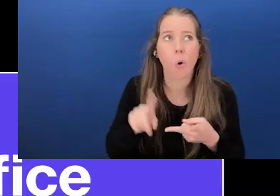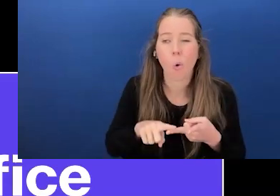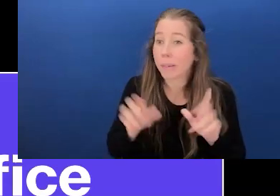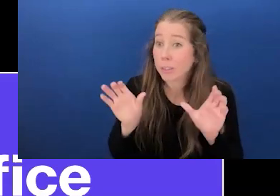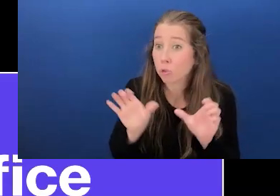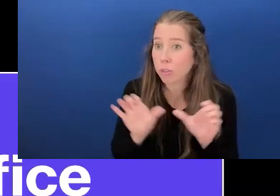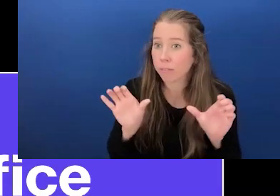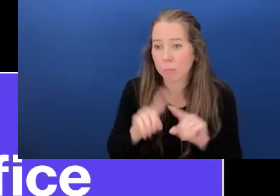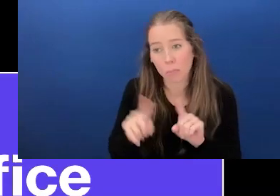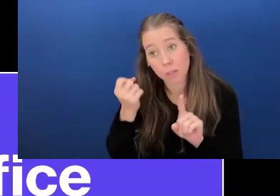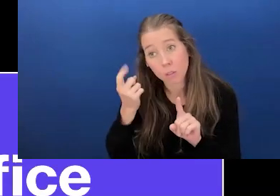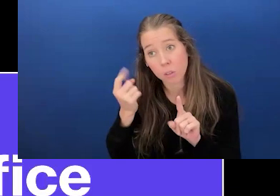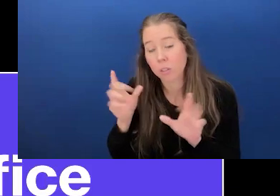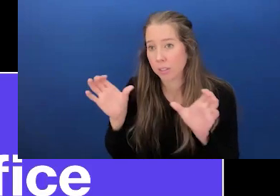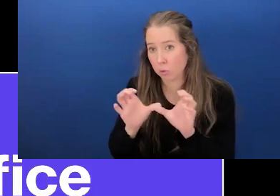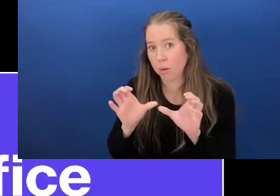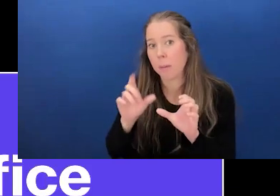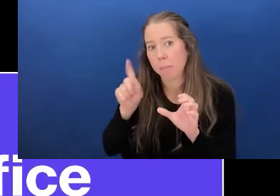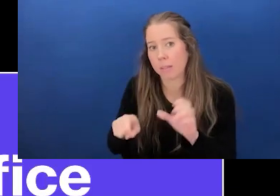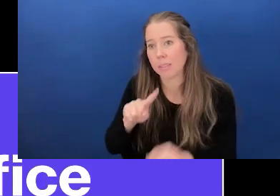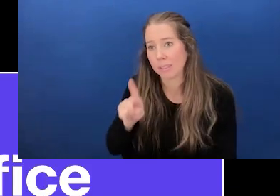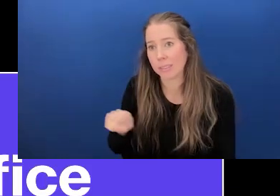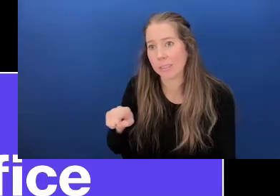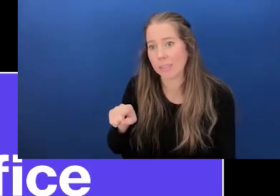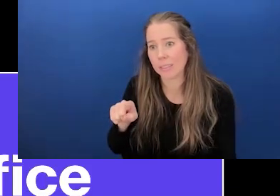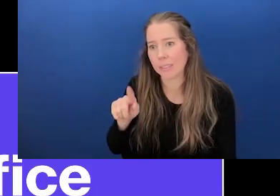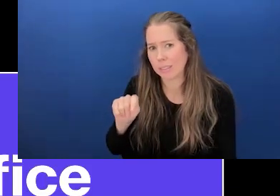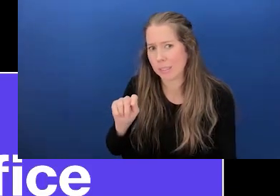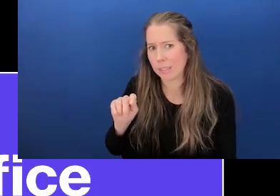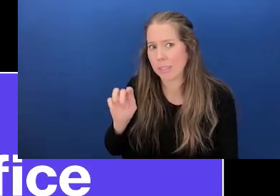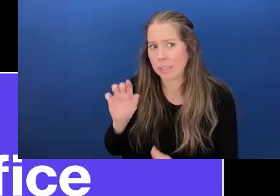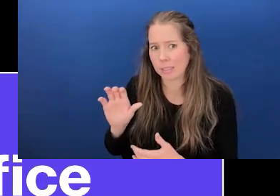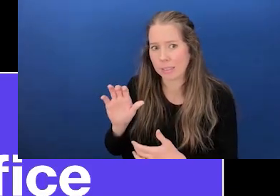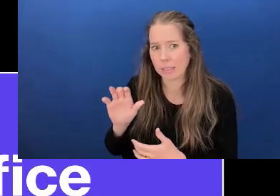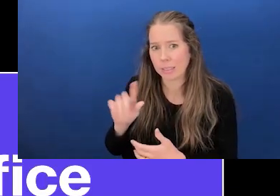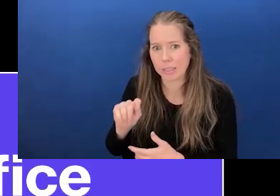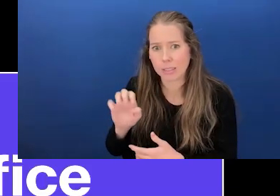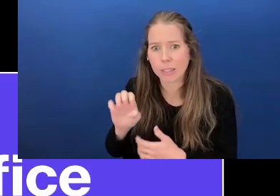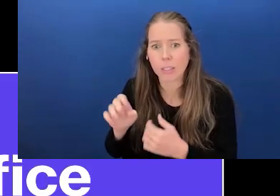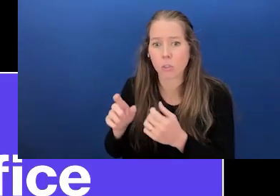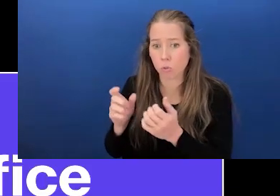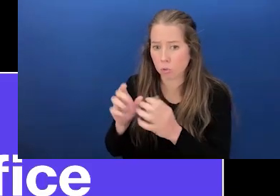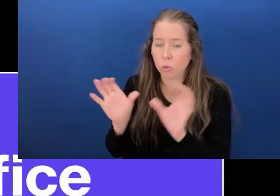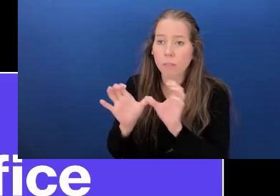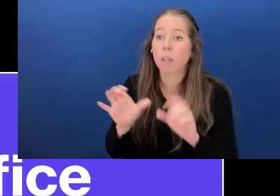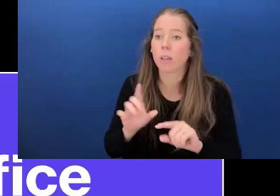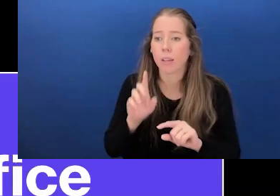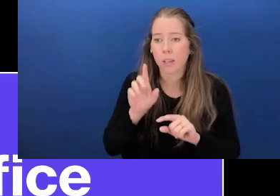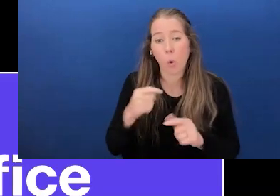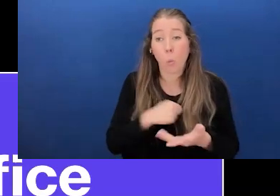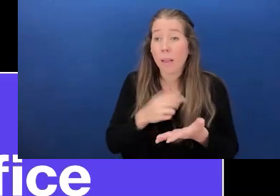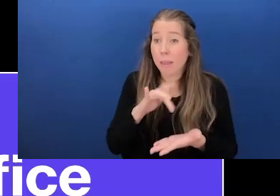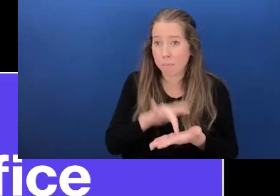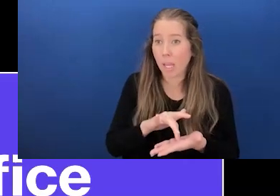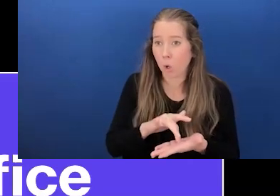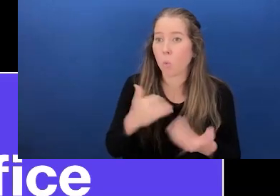certificate, but the certificate has to be a CTE certificate. This is the first round of grants that we're sort of in the middle of. There is a second round of